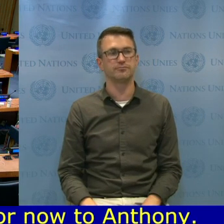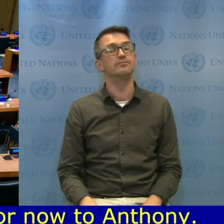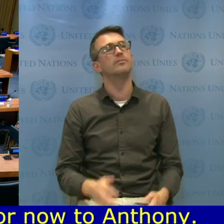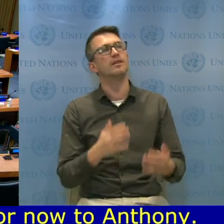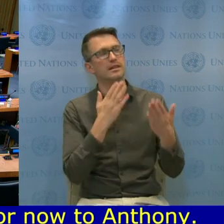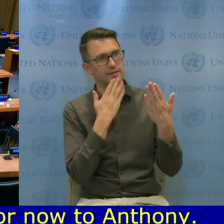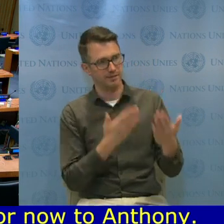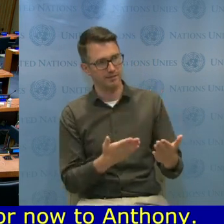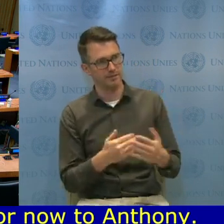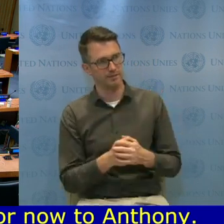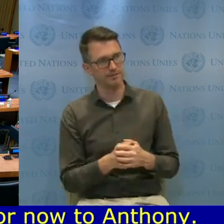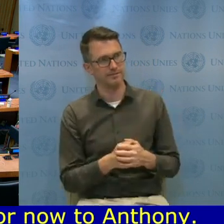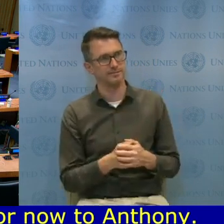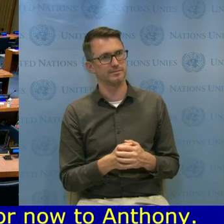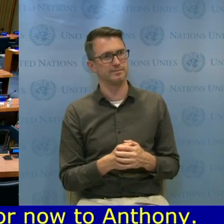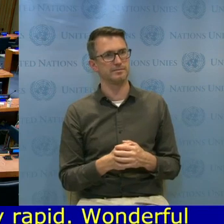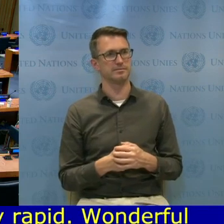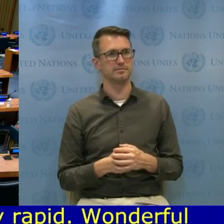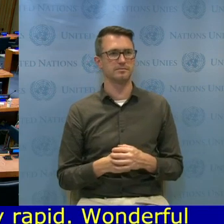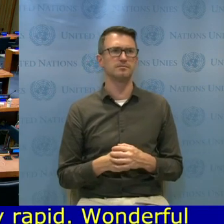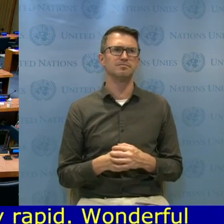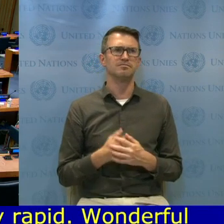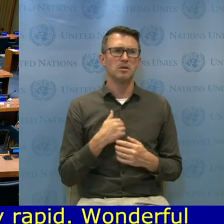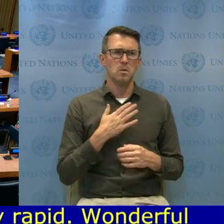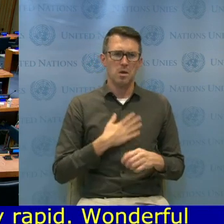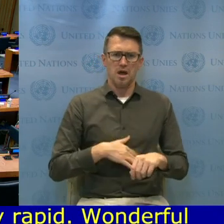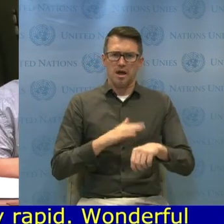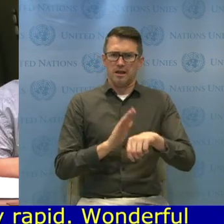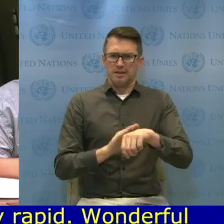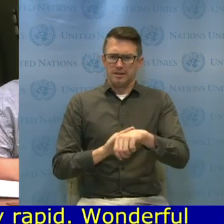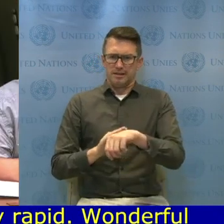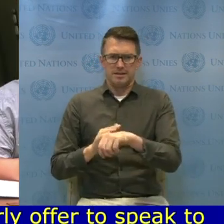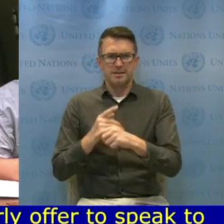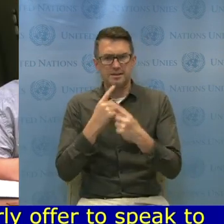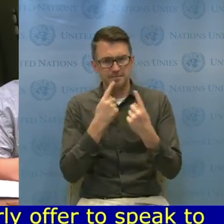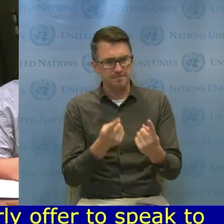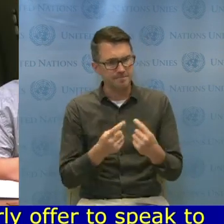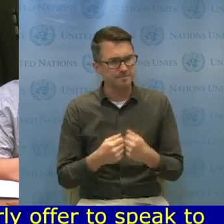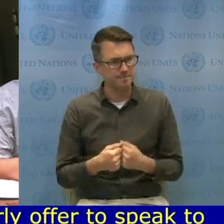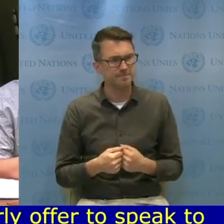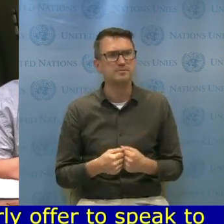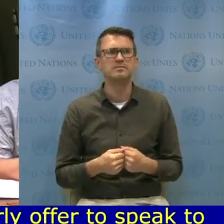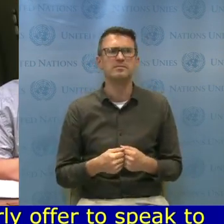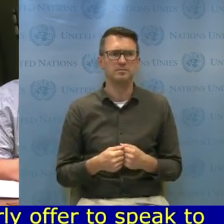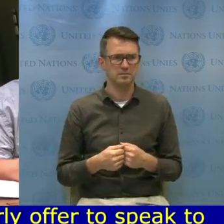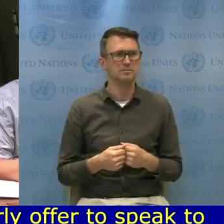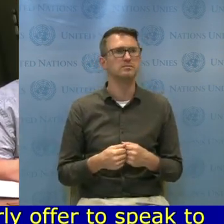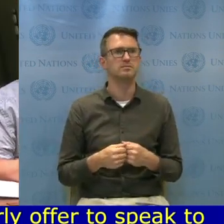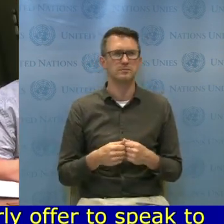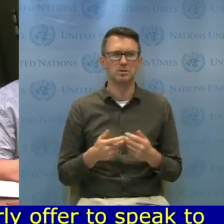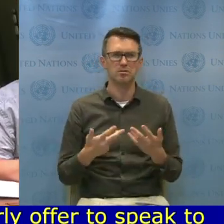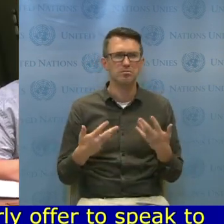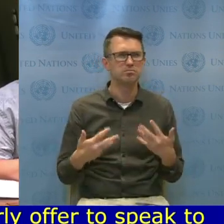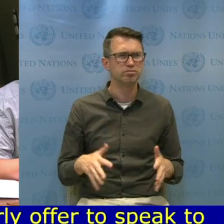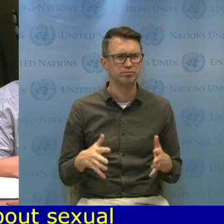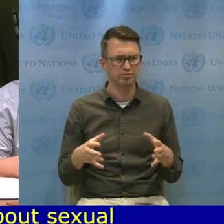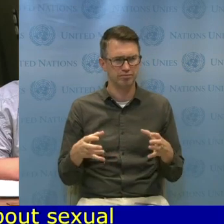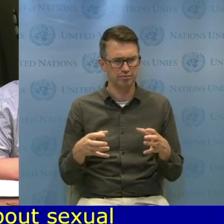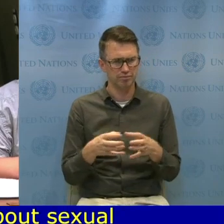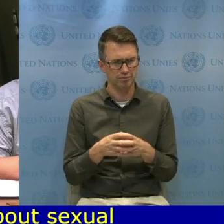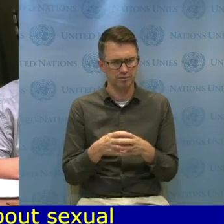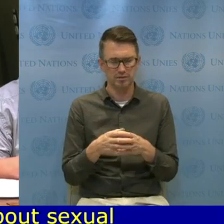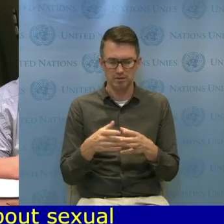Finland about sexual reproductive health, which I thought was a really important point. In one word, my answer is elevating